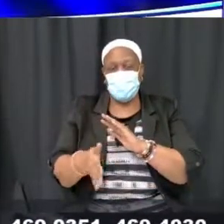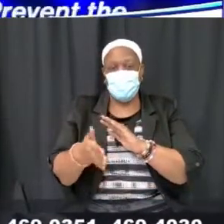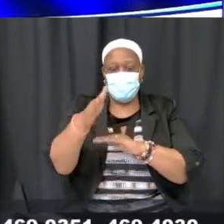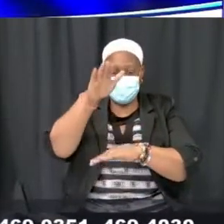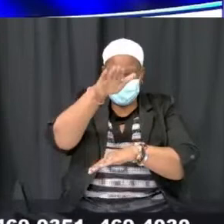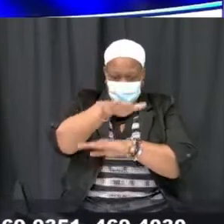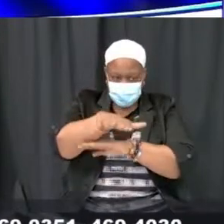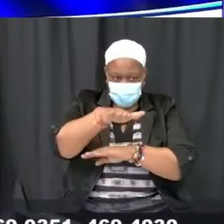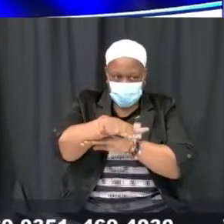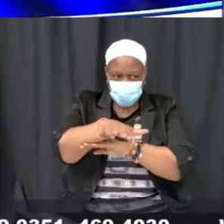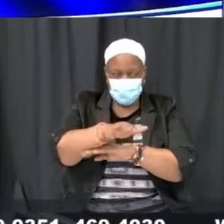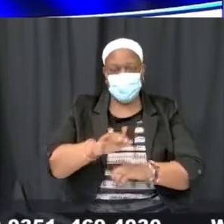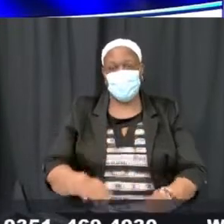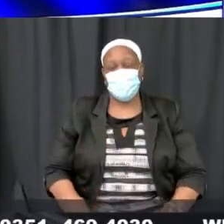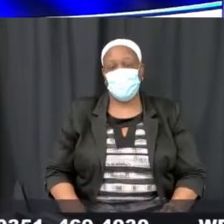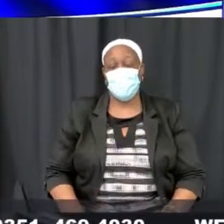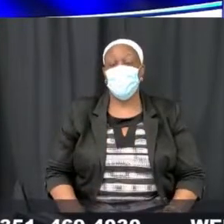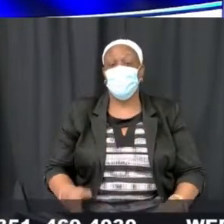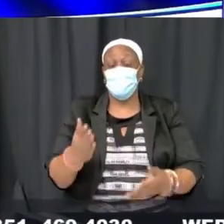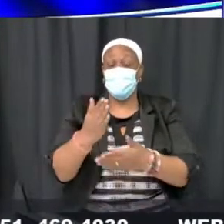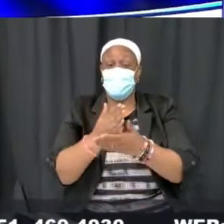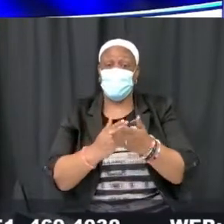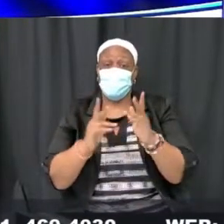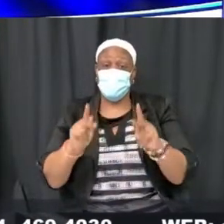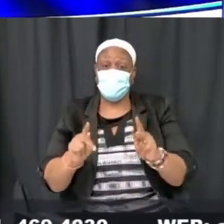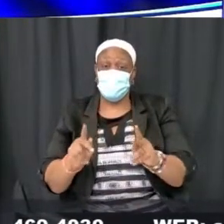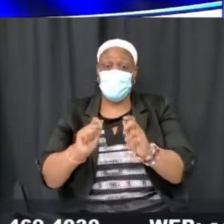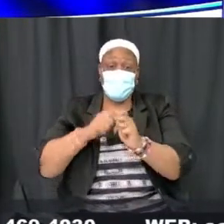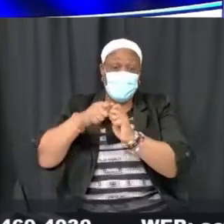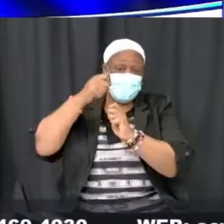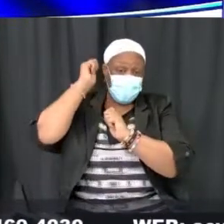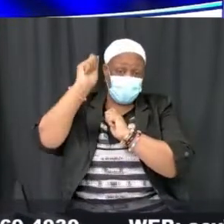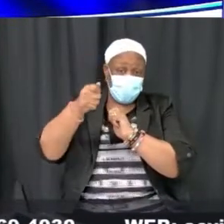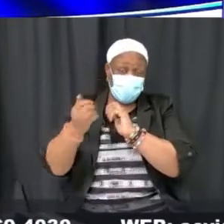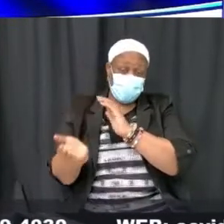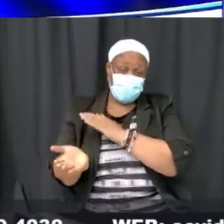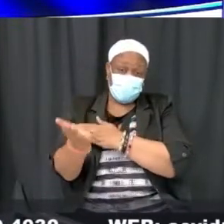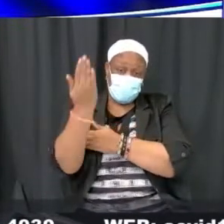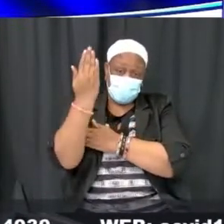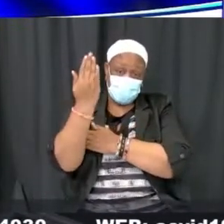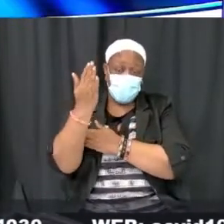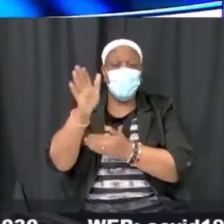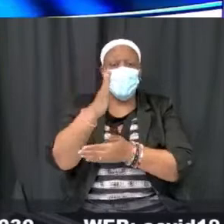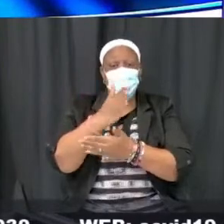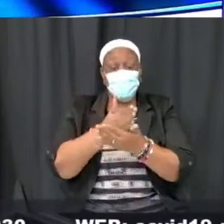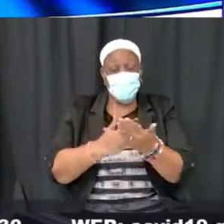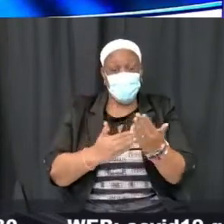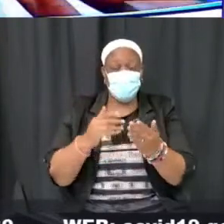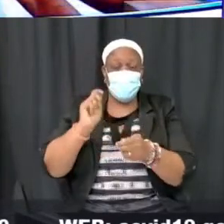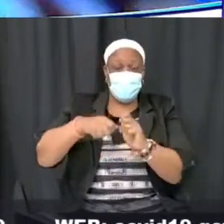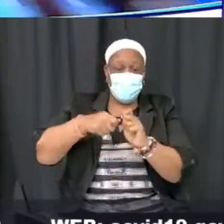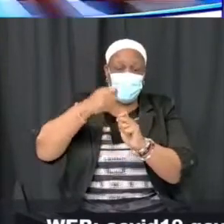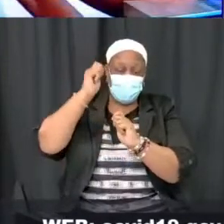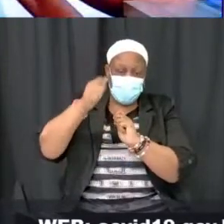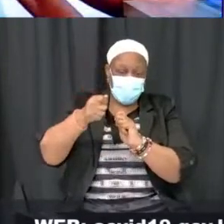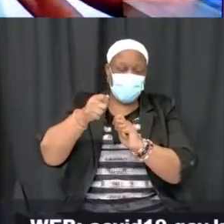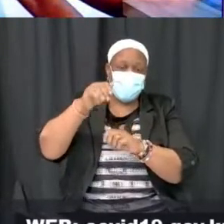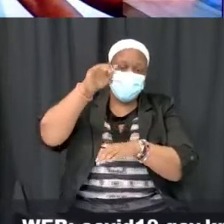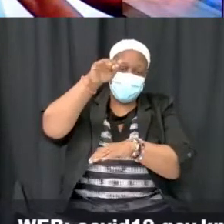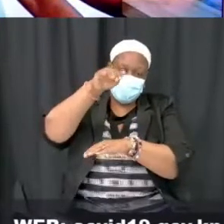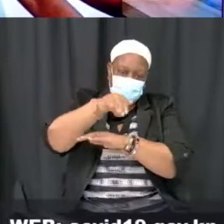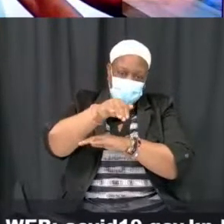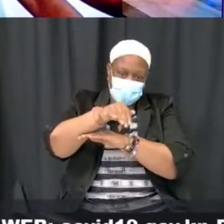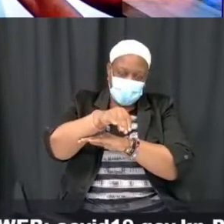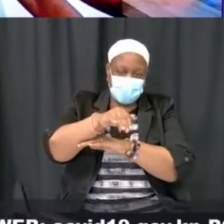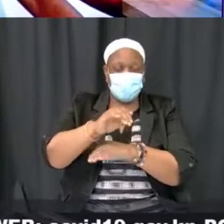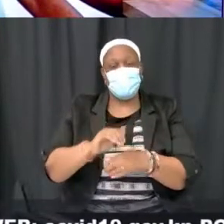between 5 a.m. and 6 p.m. on 24-hour curfew days. And the night fishers, they are allowed to fish between the hours